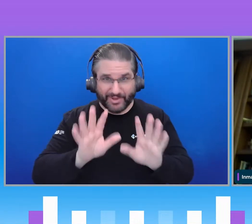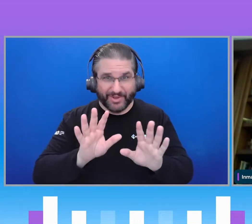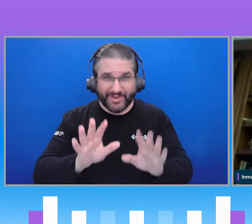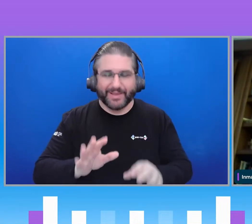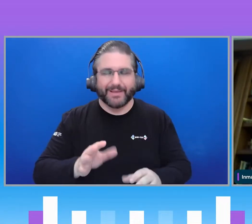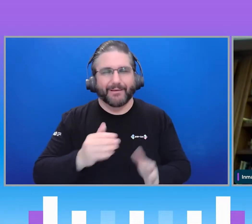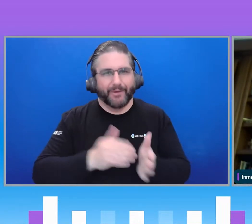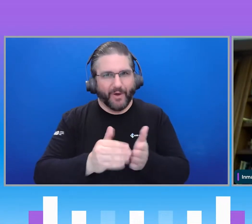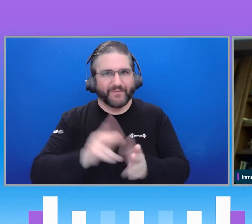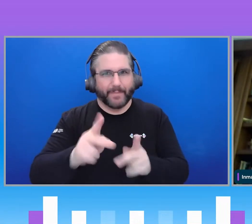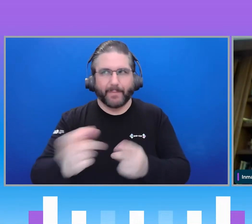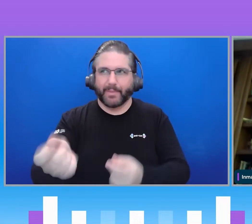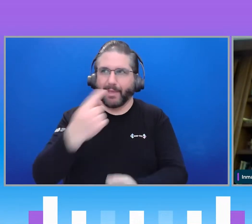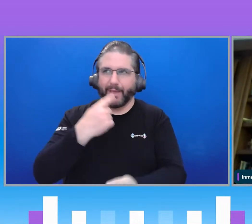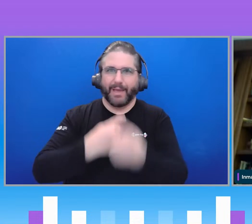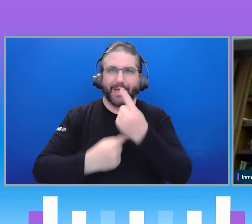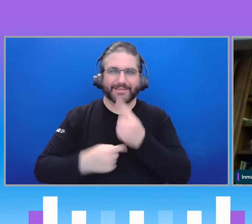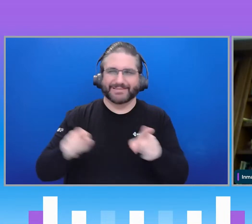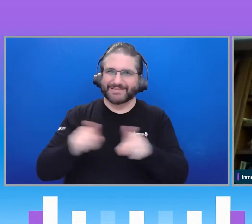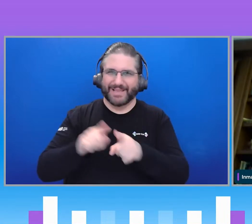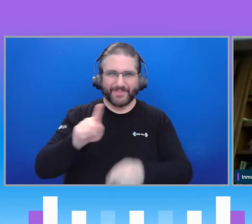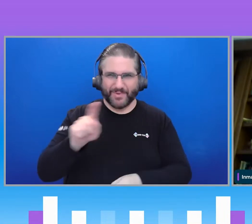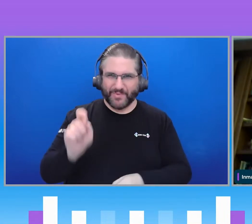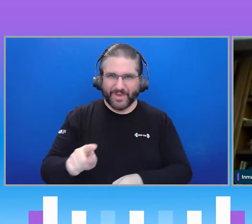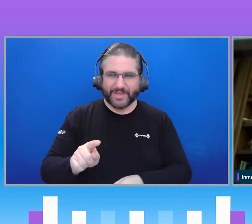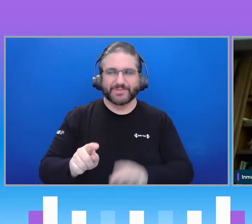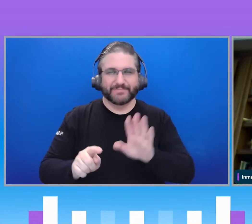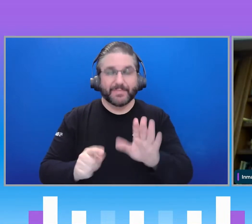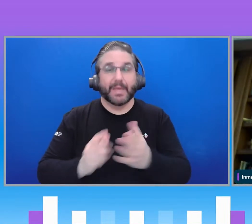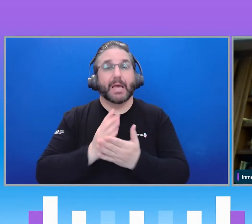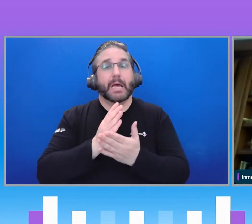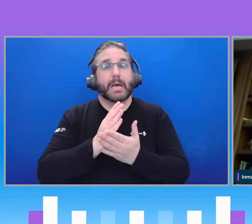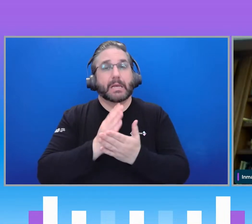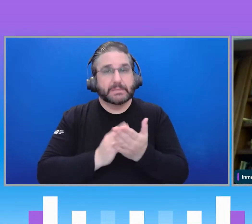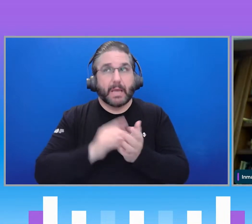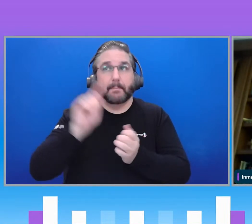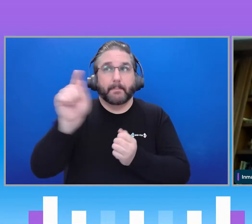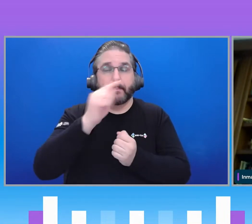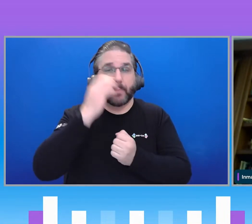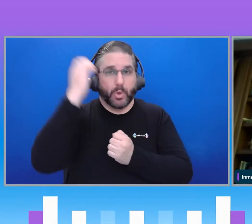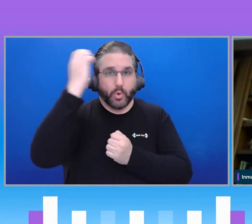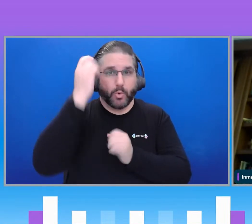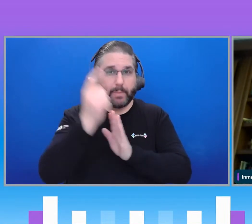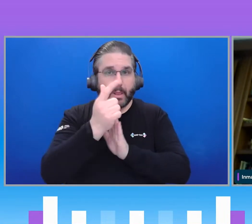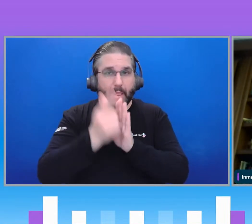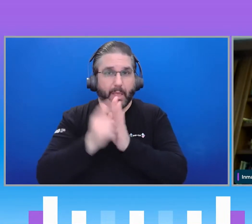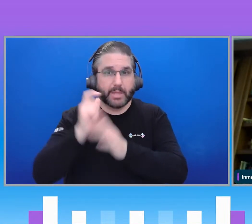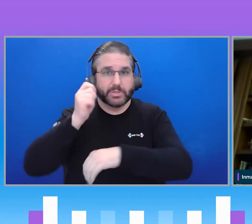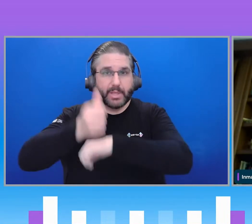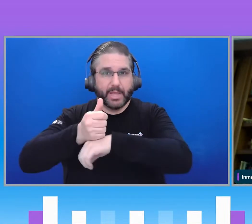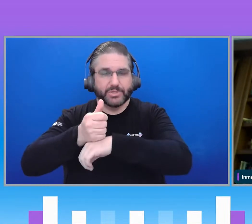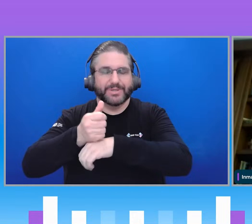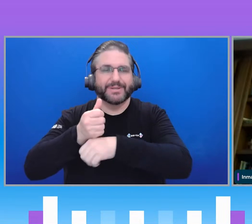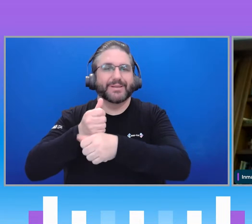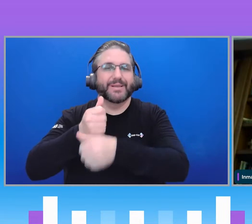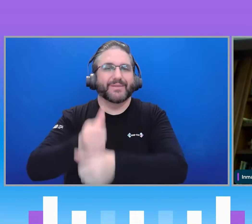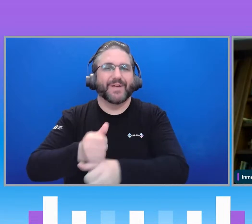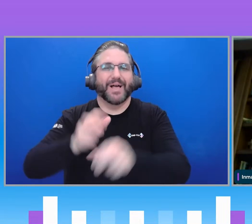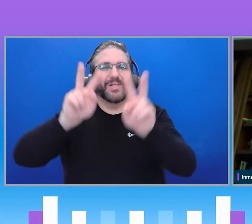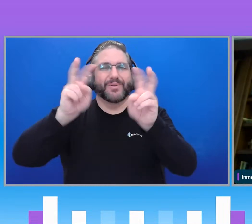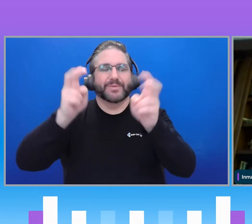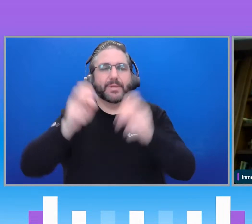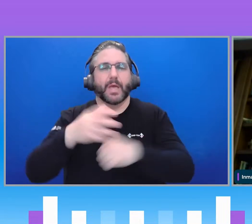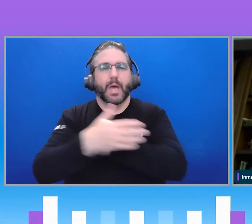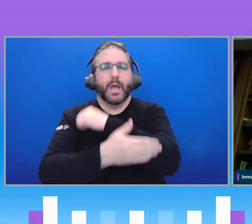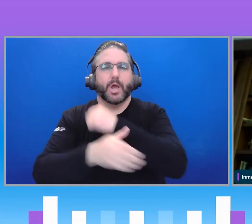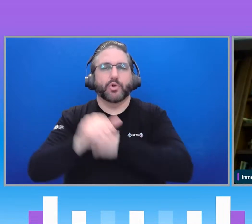get very often. There is some European legislation that uses the principle of the country of origin,